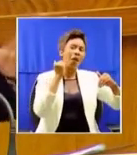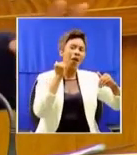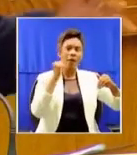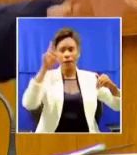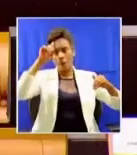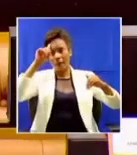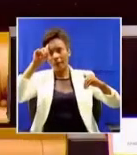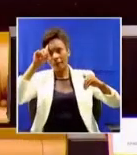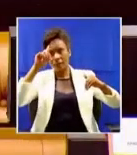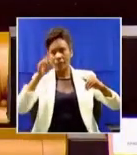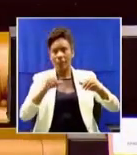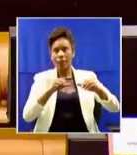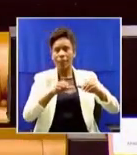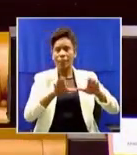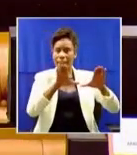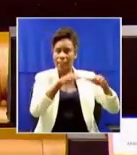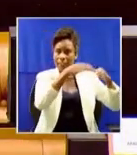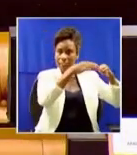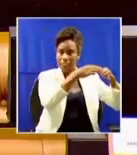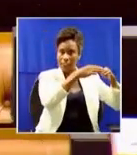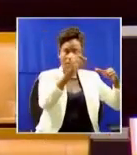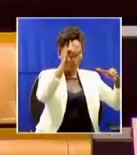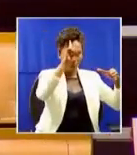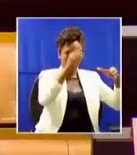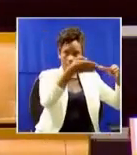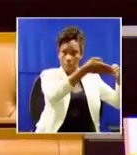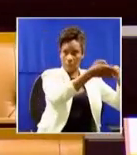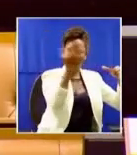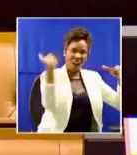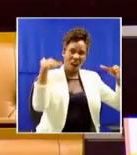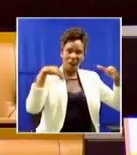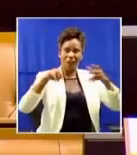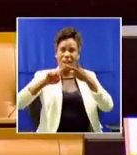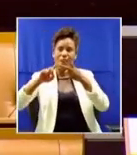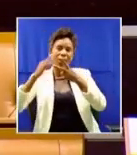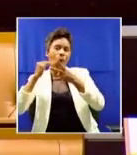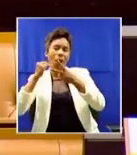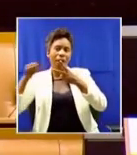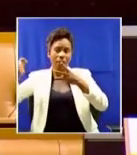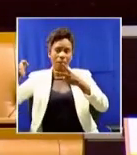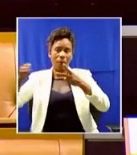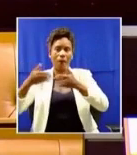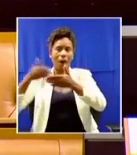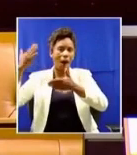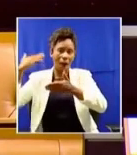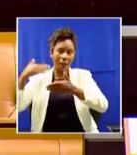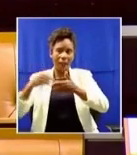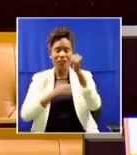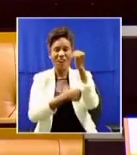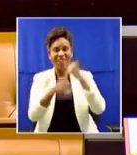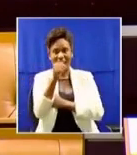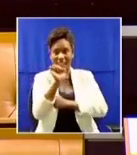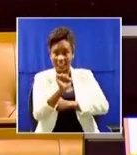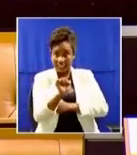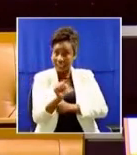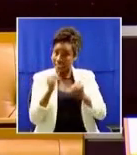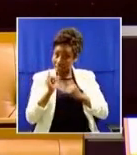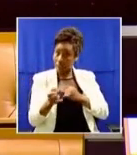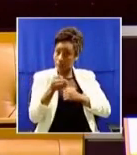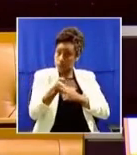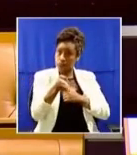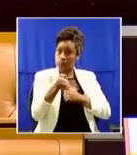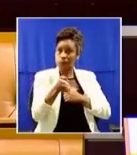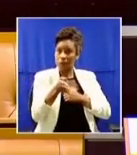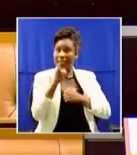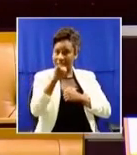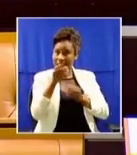There's a section where blacks used to go, the section where whites used to go. So structurally, it's still there. So the thing has